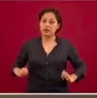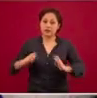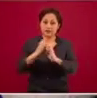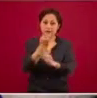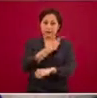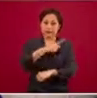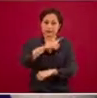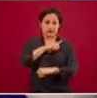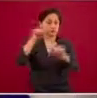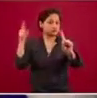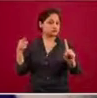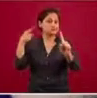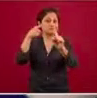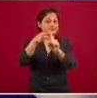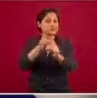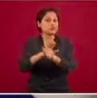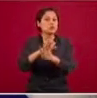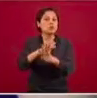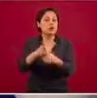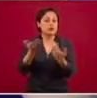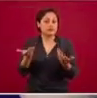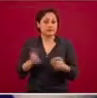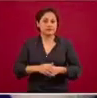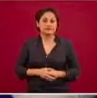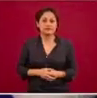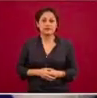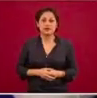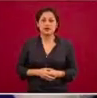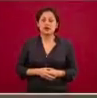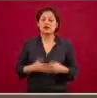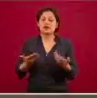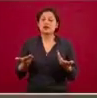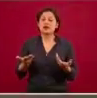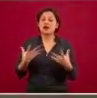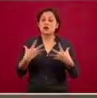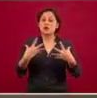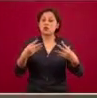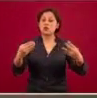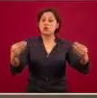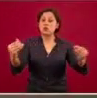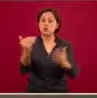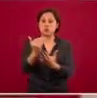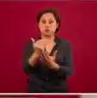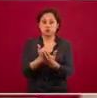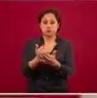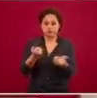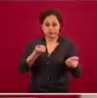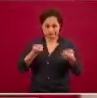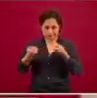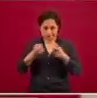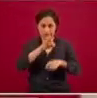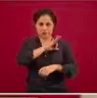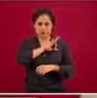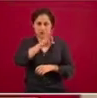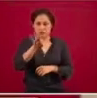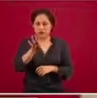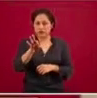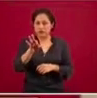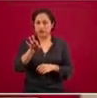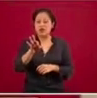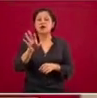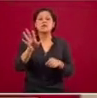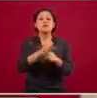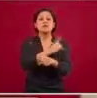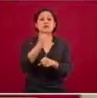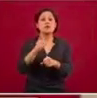are inherent to these massive health measures is the main purpose is to decrease to